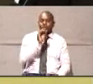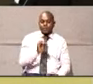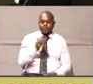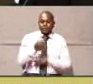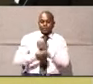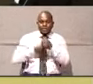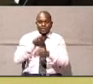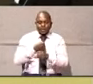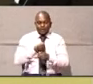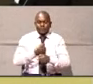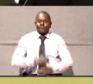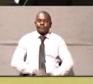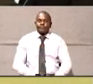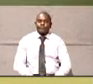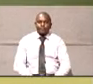year.